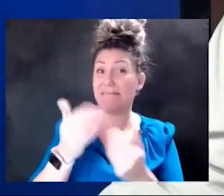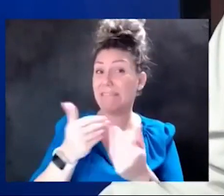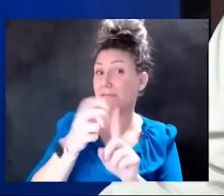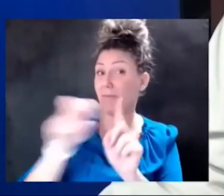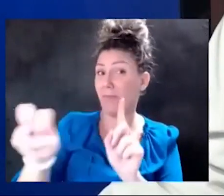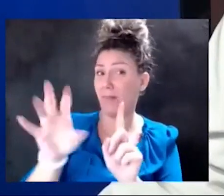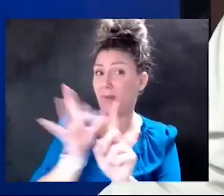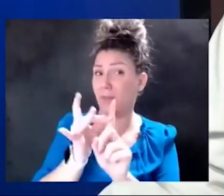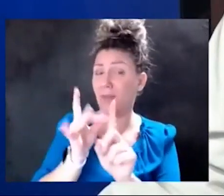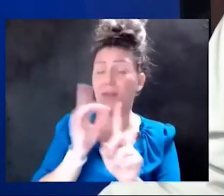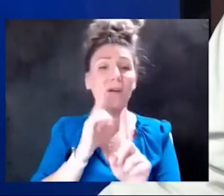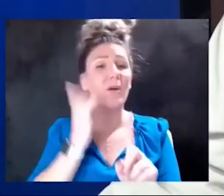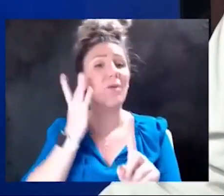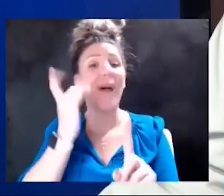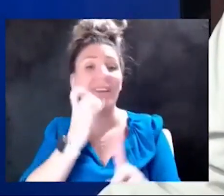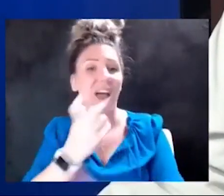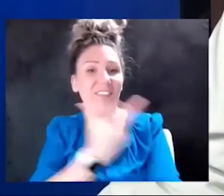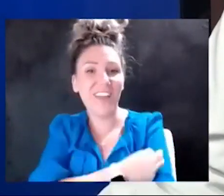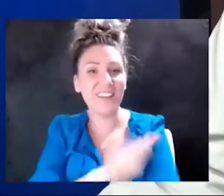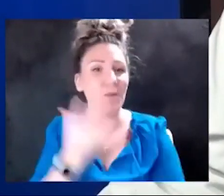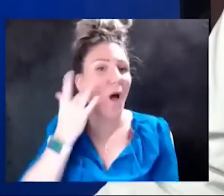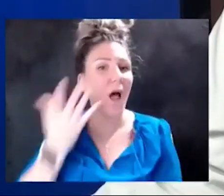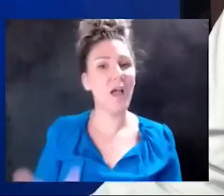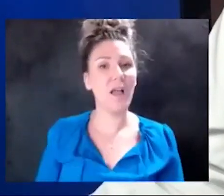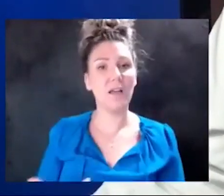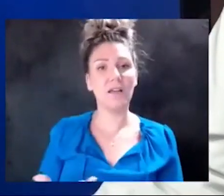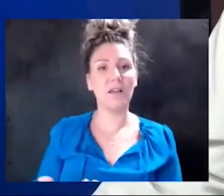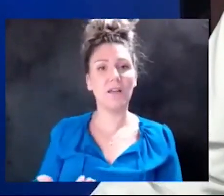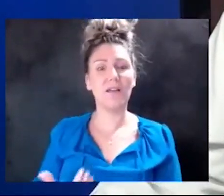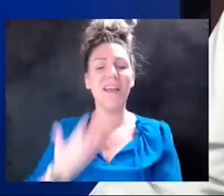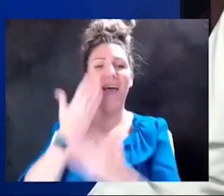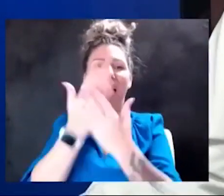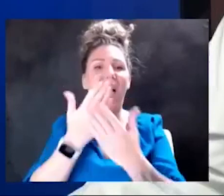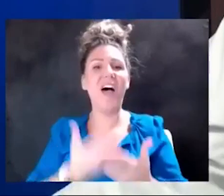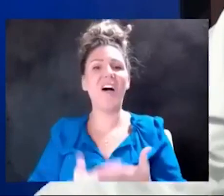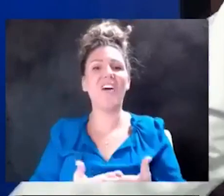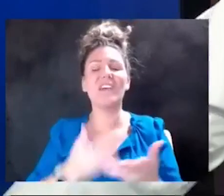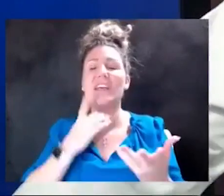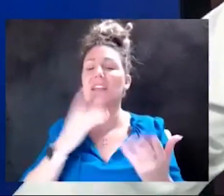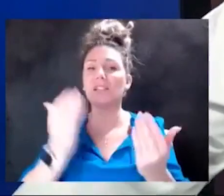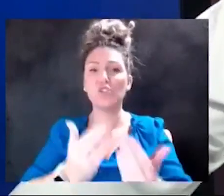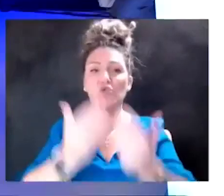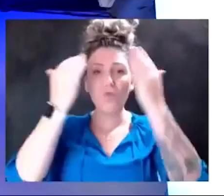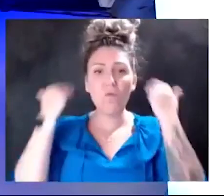get vaccinated? The evidence is overwhelming, Hawk. Yeah.